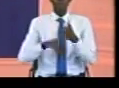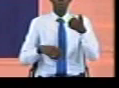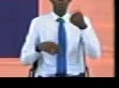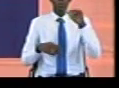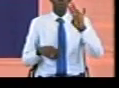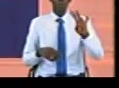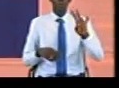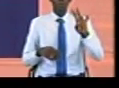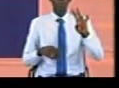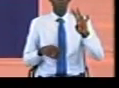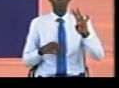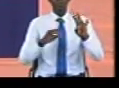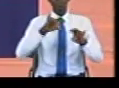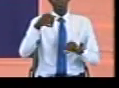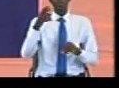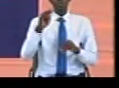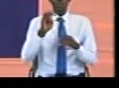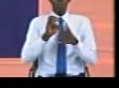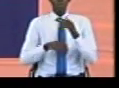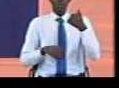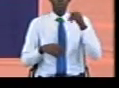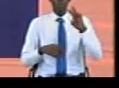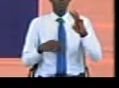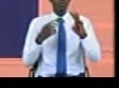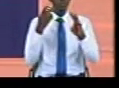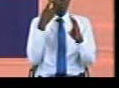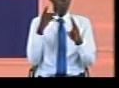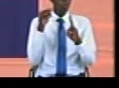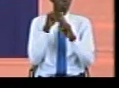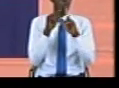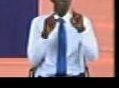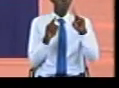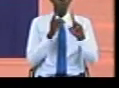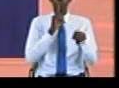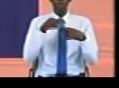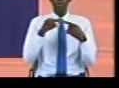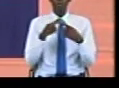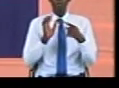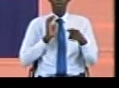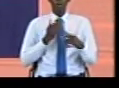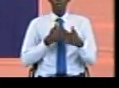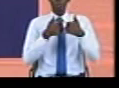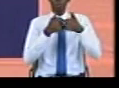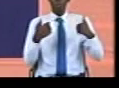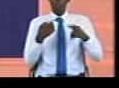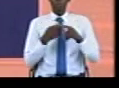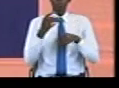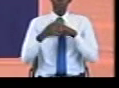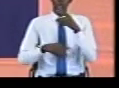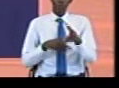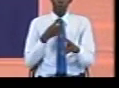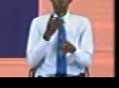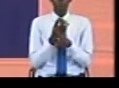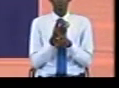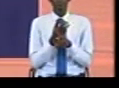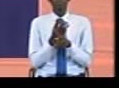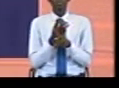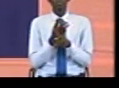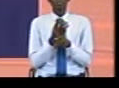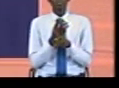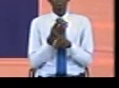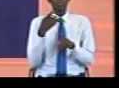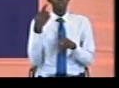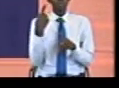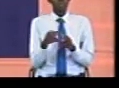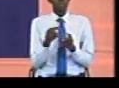17. This point one deals with, number one, our separation from the world. Number two, this point one deals with the